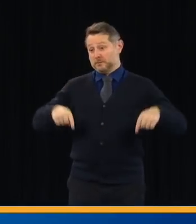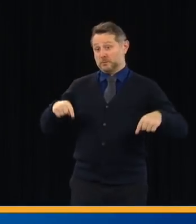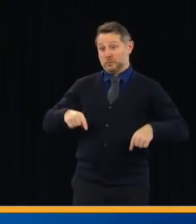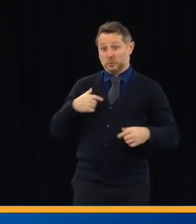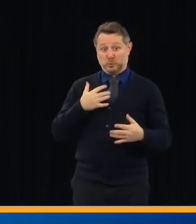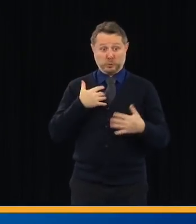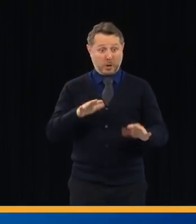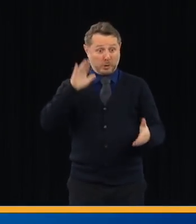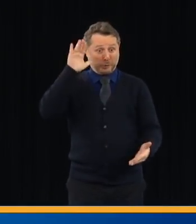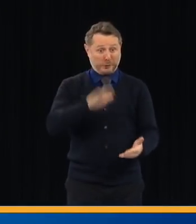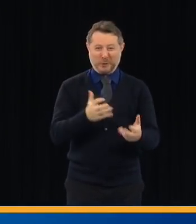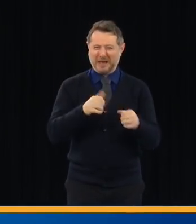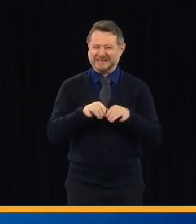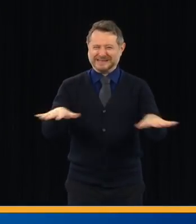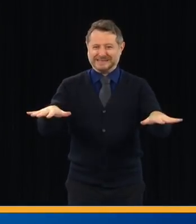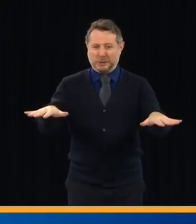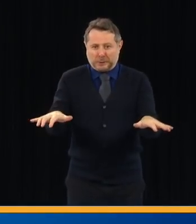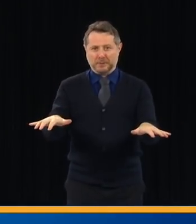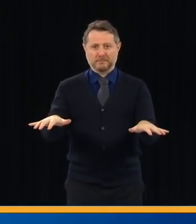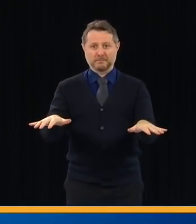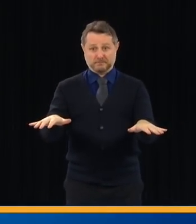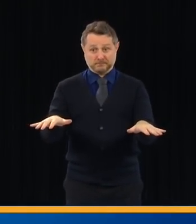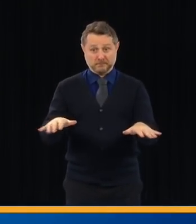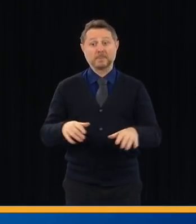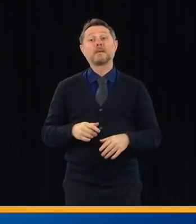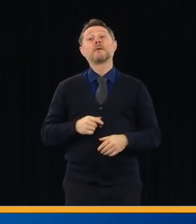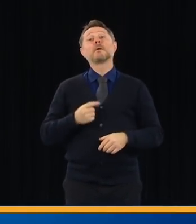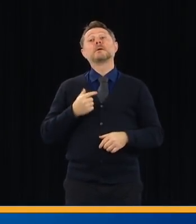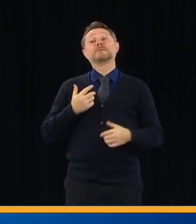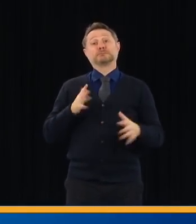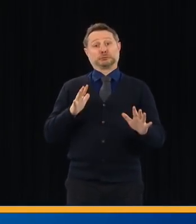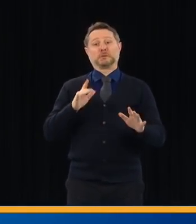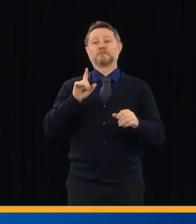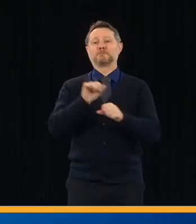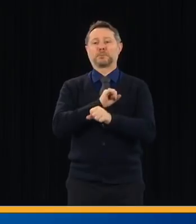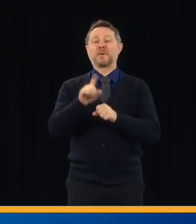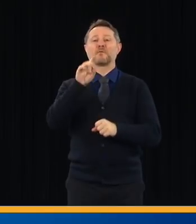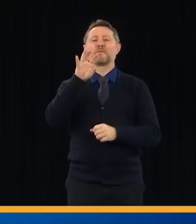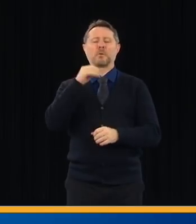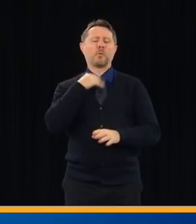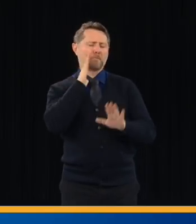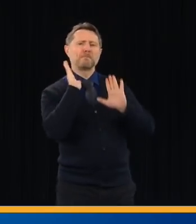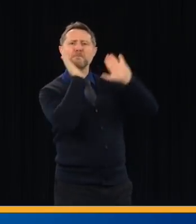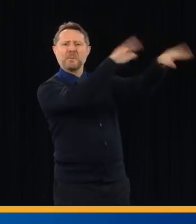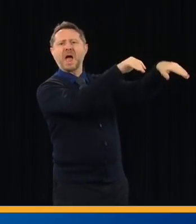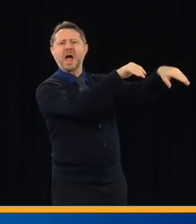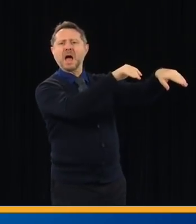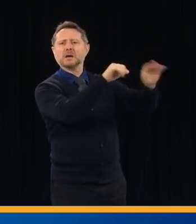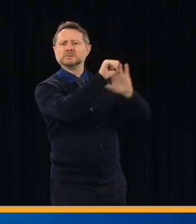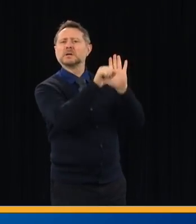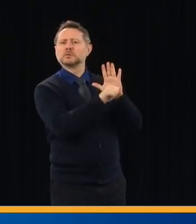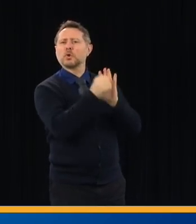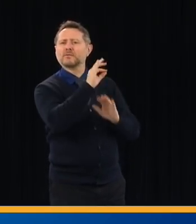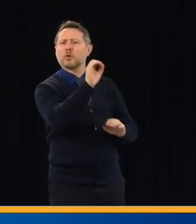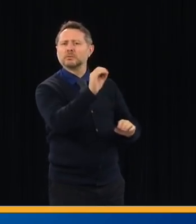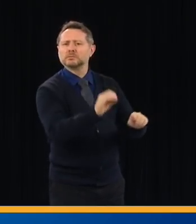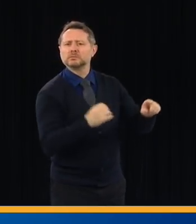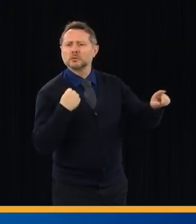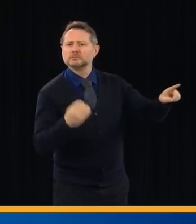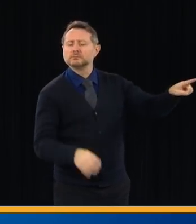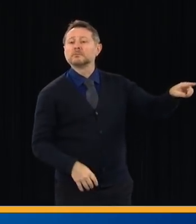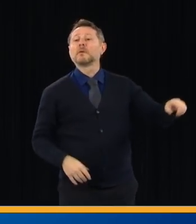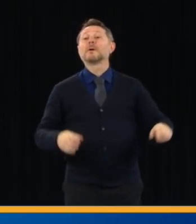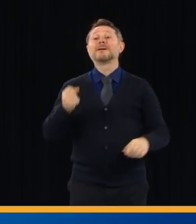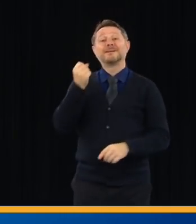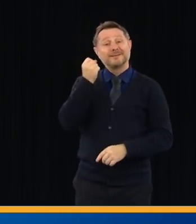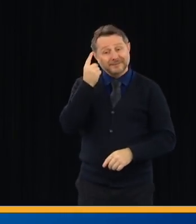never been a discussion, but frankly, I know New Yorkers, and I know New Yorkers' generosity, and we will